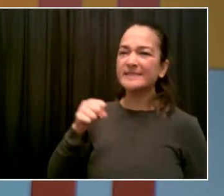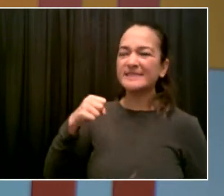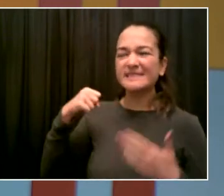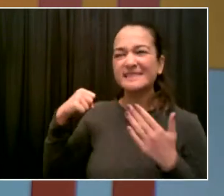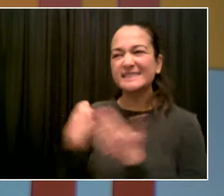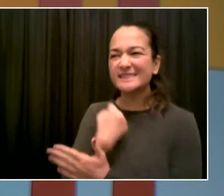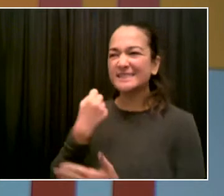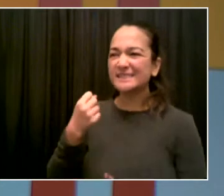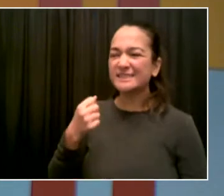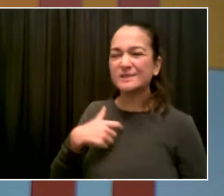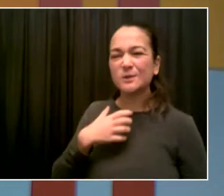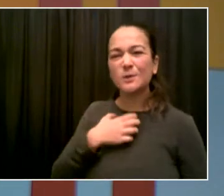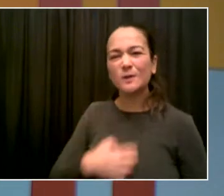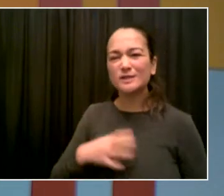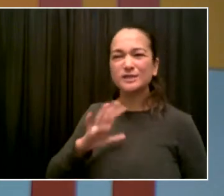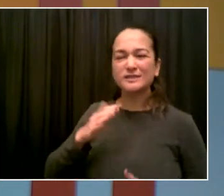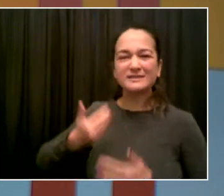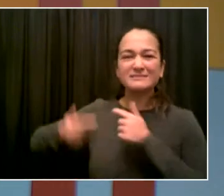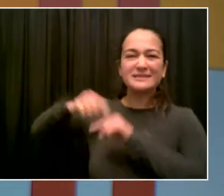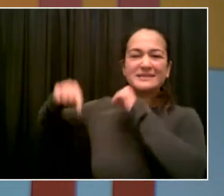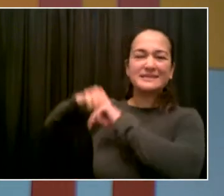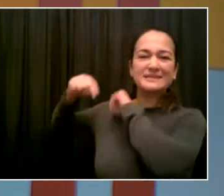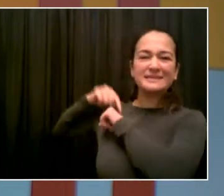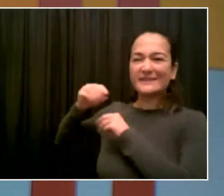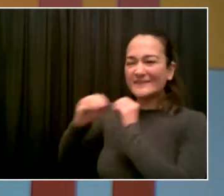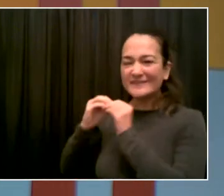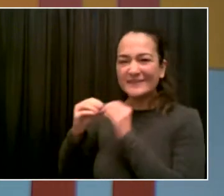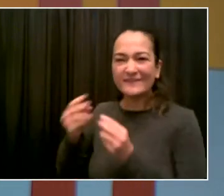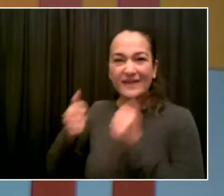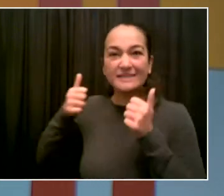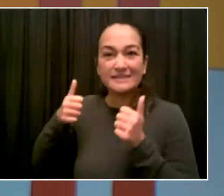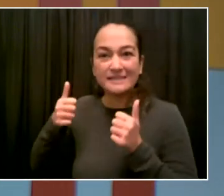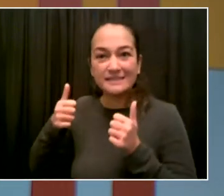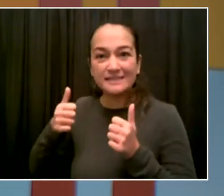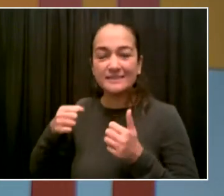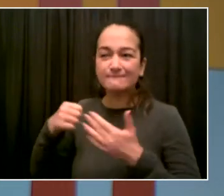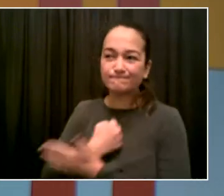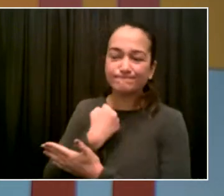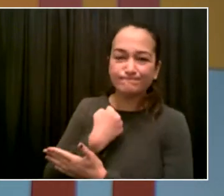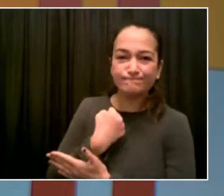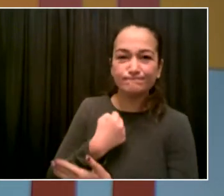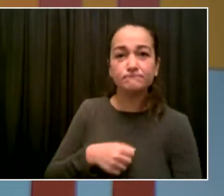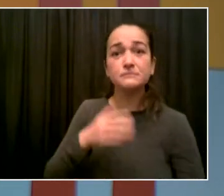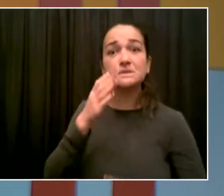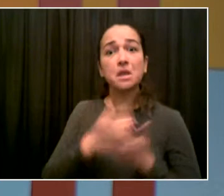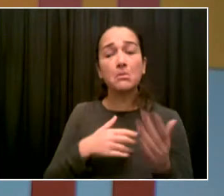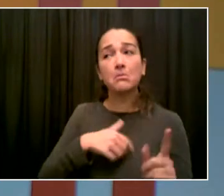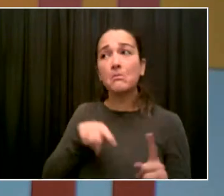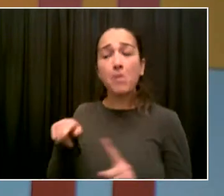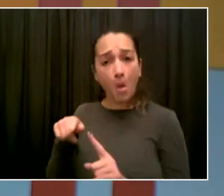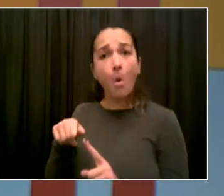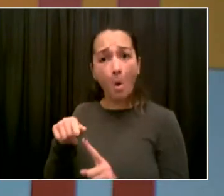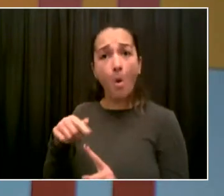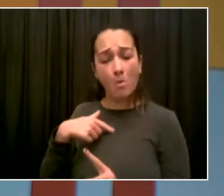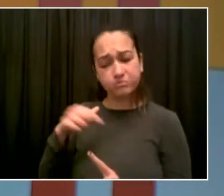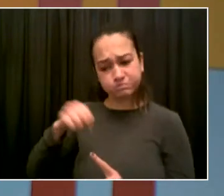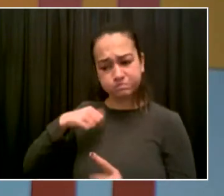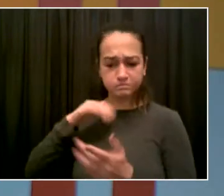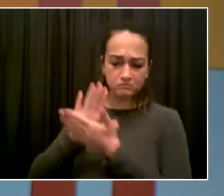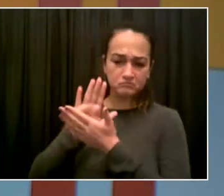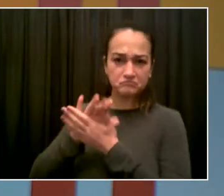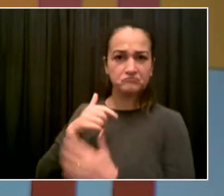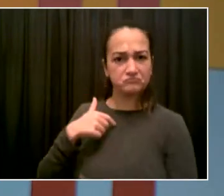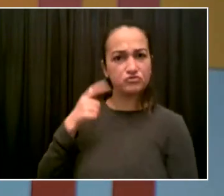think overwhelmingly, you're seeing in a lot of that data the impact of COVID. There's no question. A huge amount of construction got thrown off,